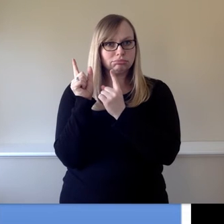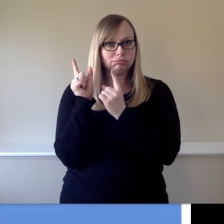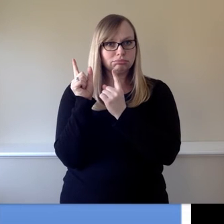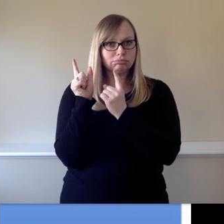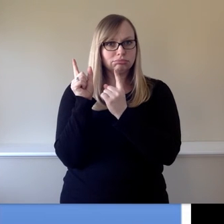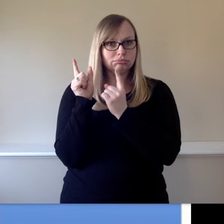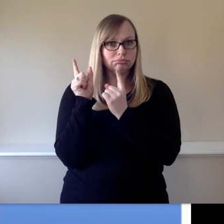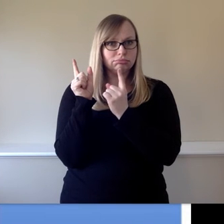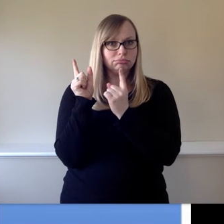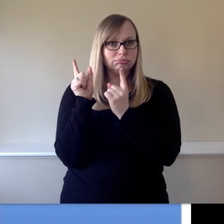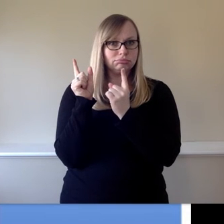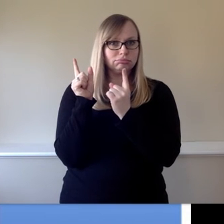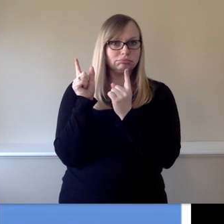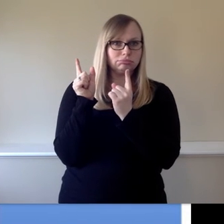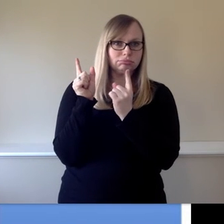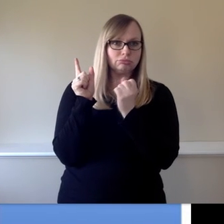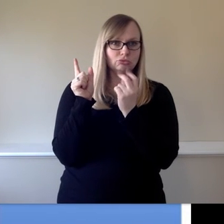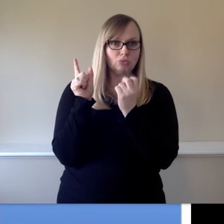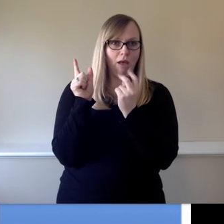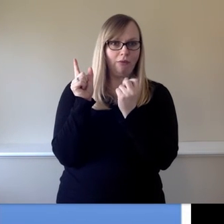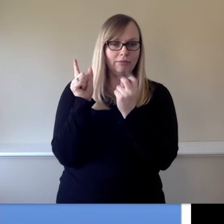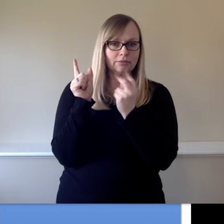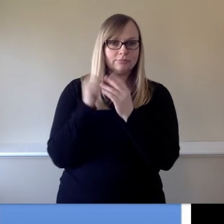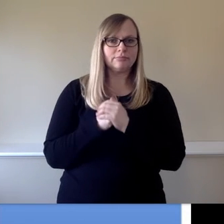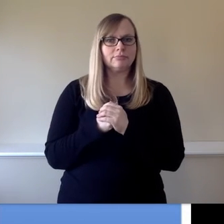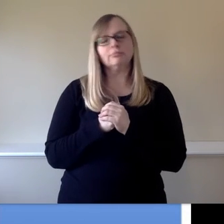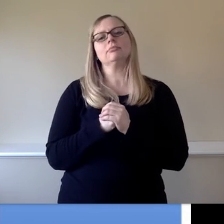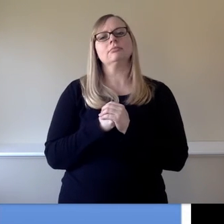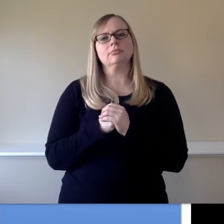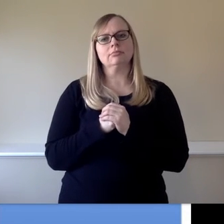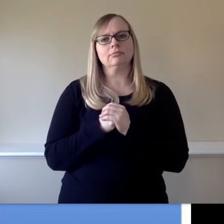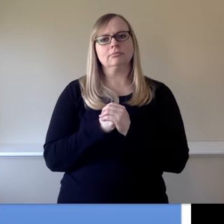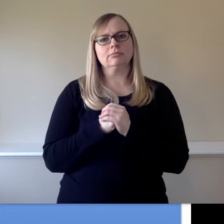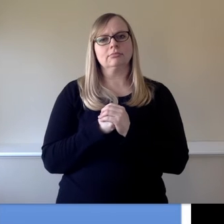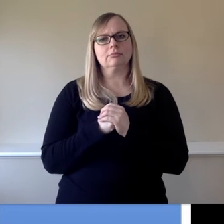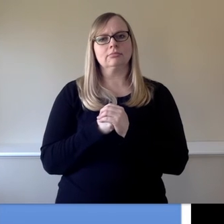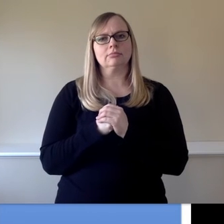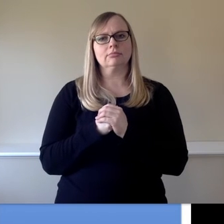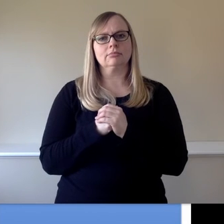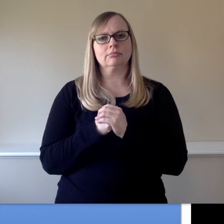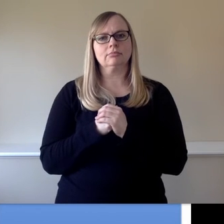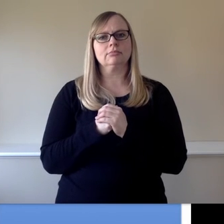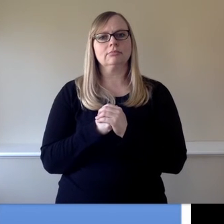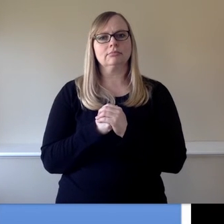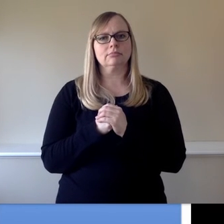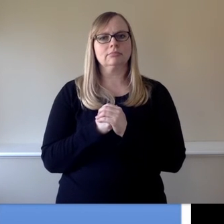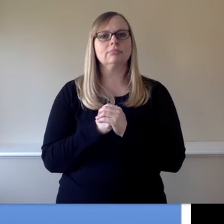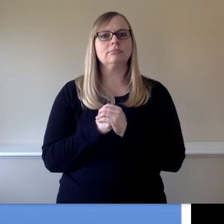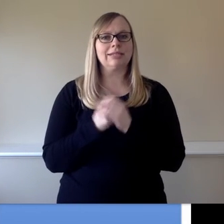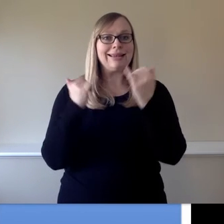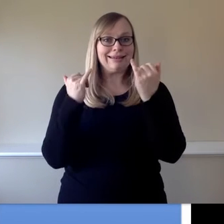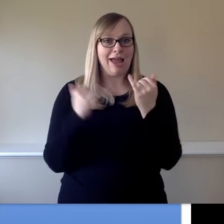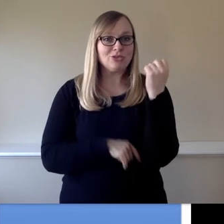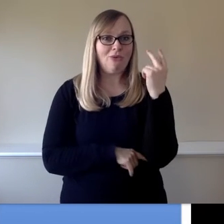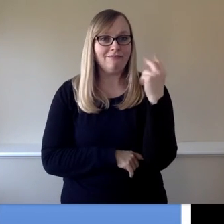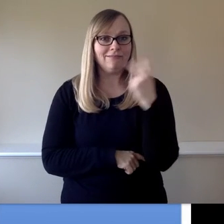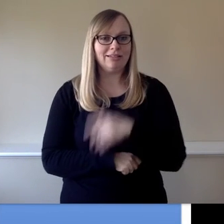when the long hand is at the 6. It's coming around the long hand and then up at the 12, and now we're at 12